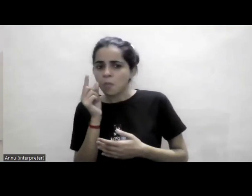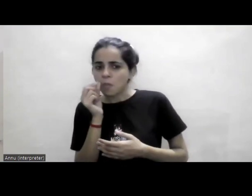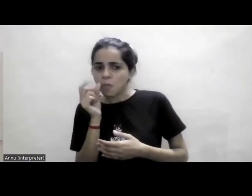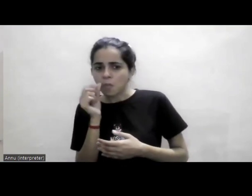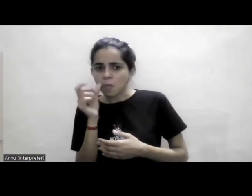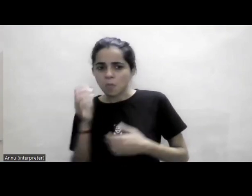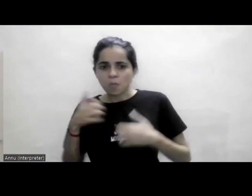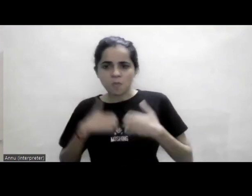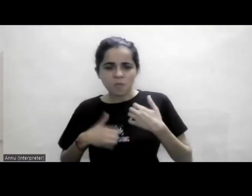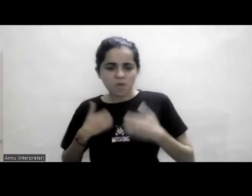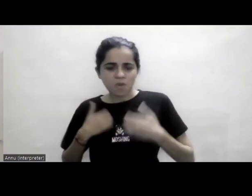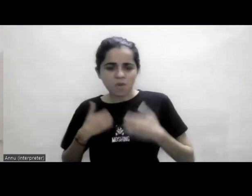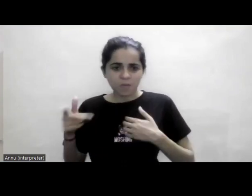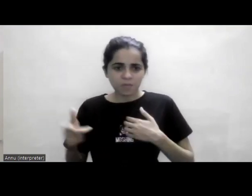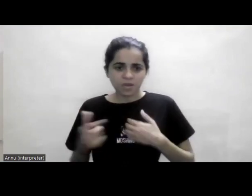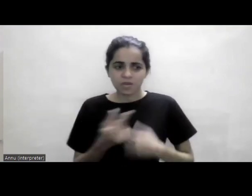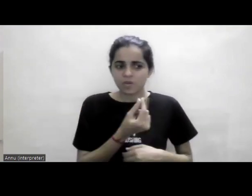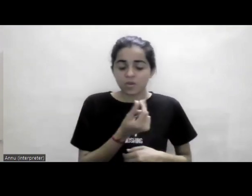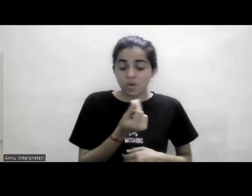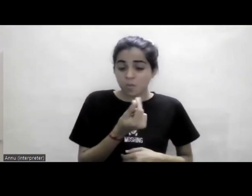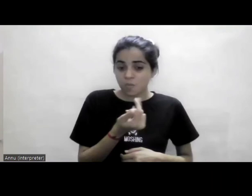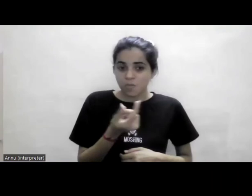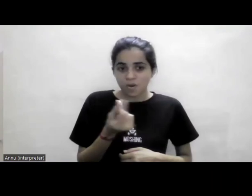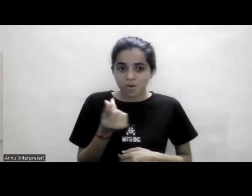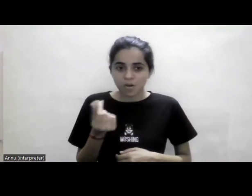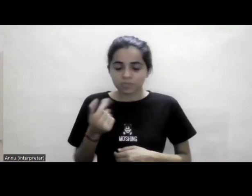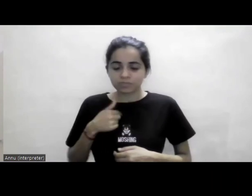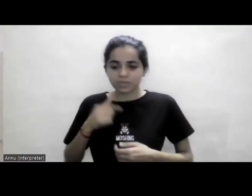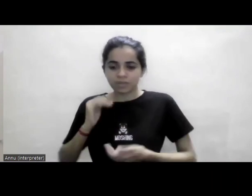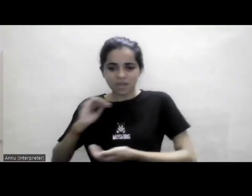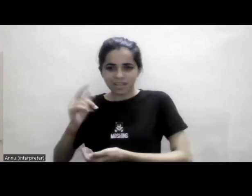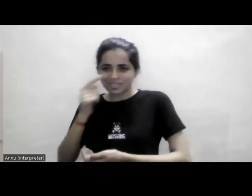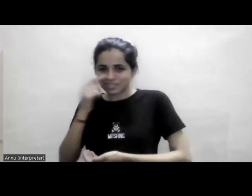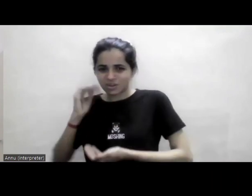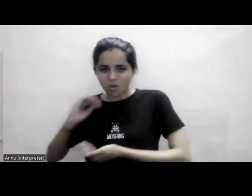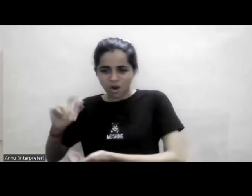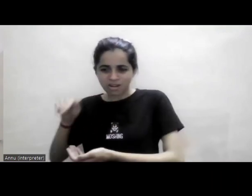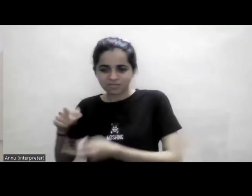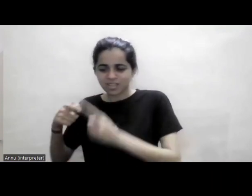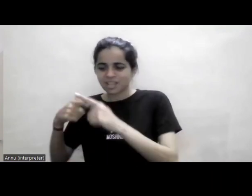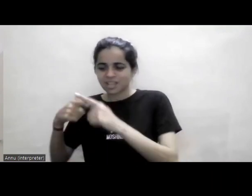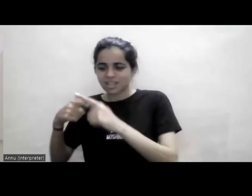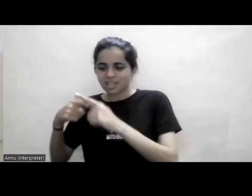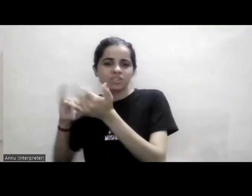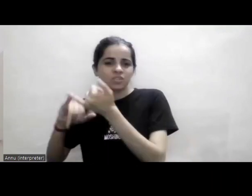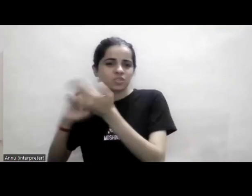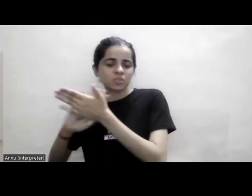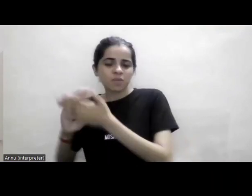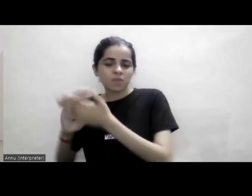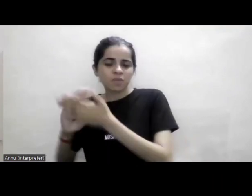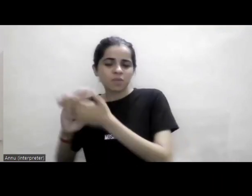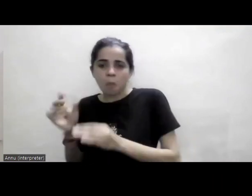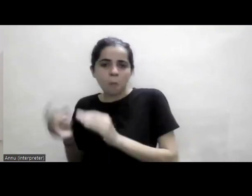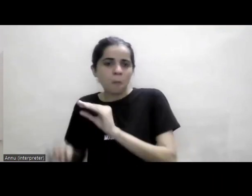in marrying his rich daughter to this poor guy. Somebody who's an engineer or particularly